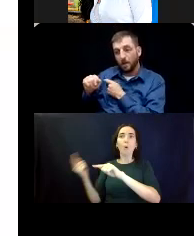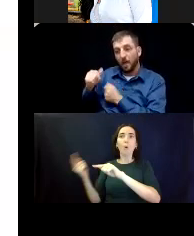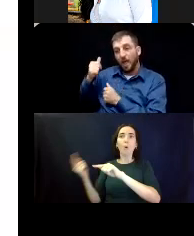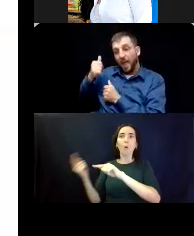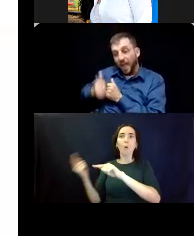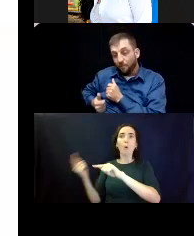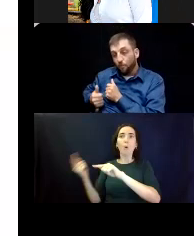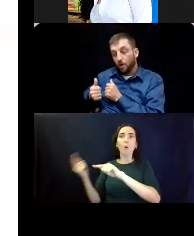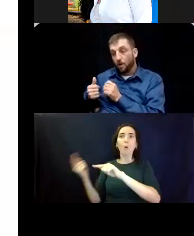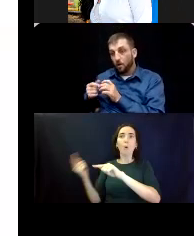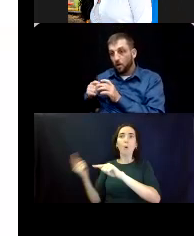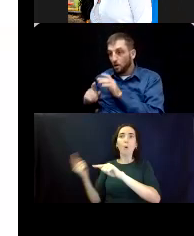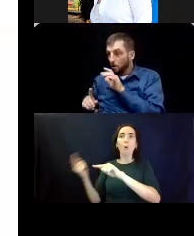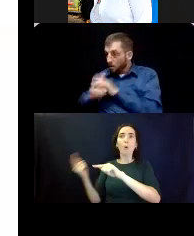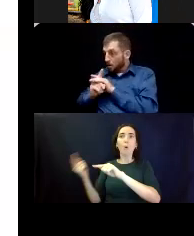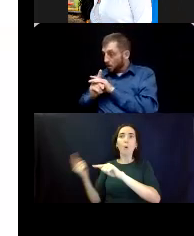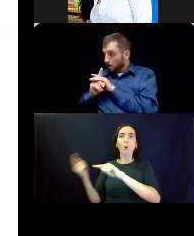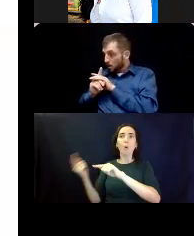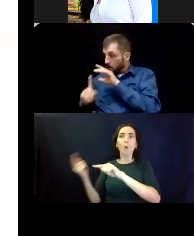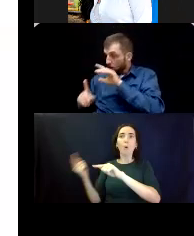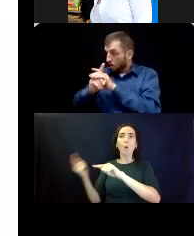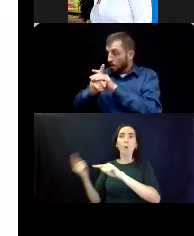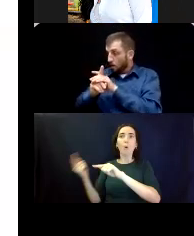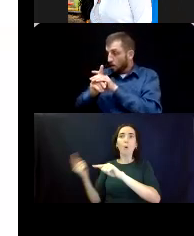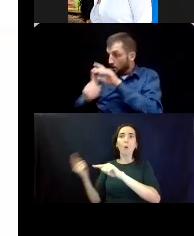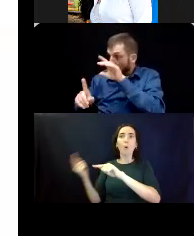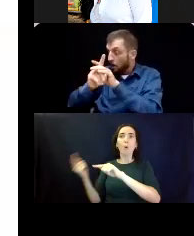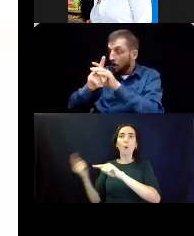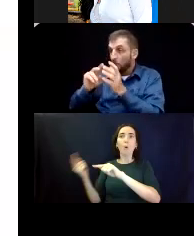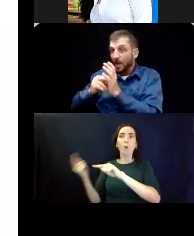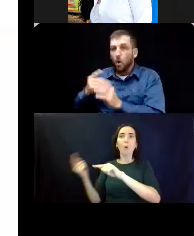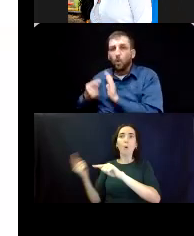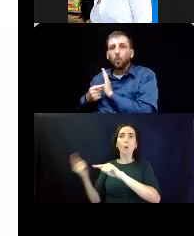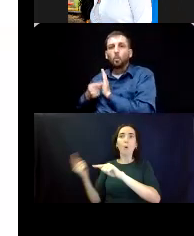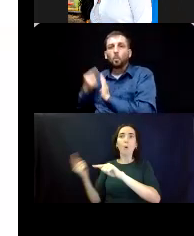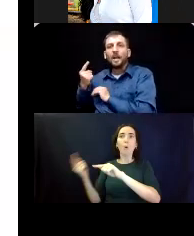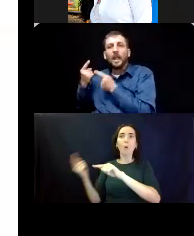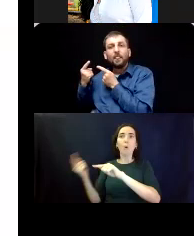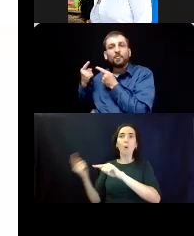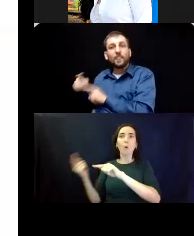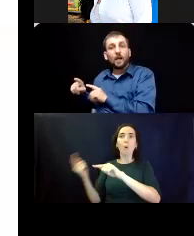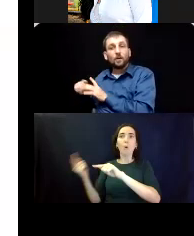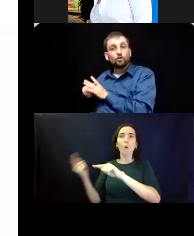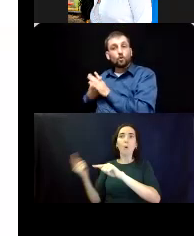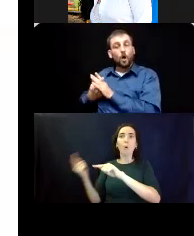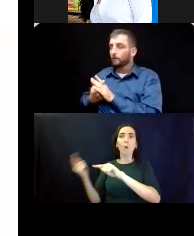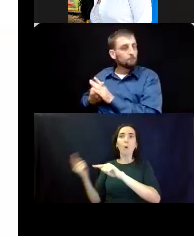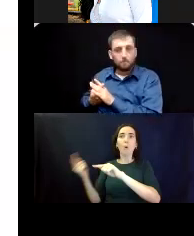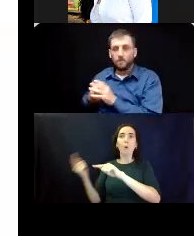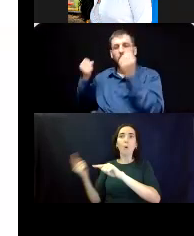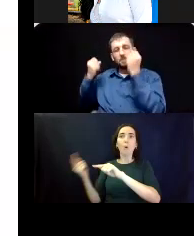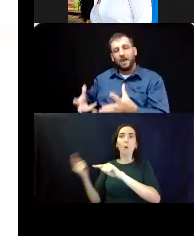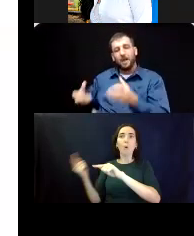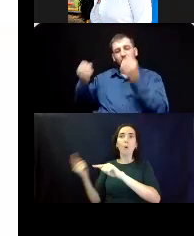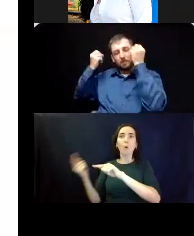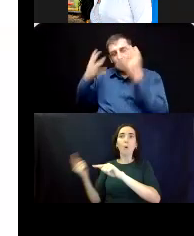breakthrough did not have just one catalyst. There were hundreds of people behind every system changed